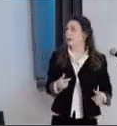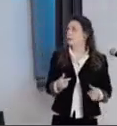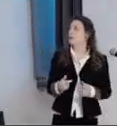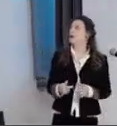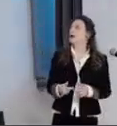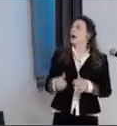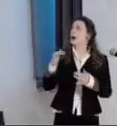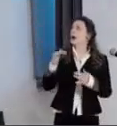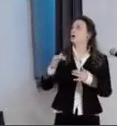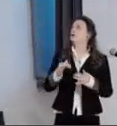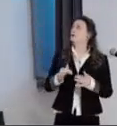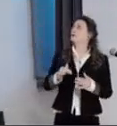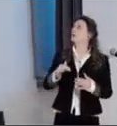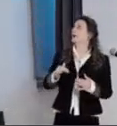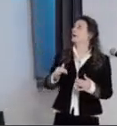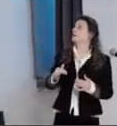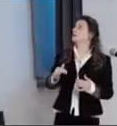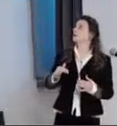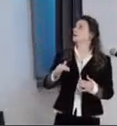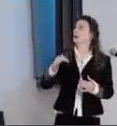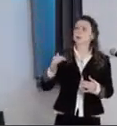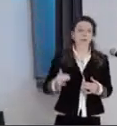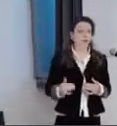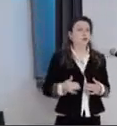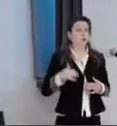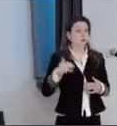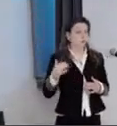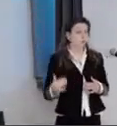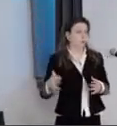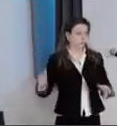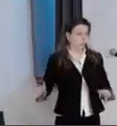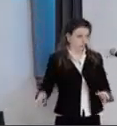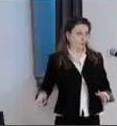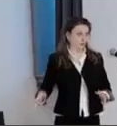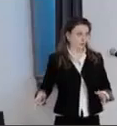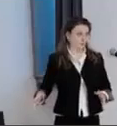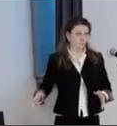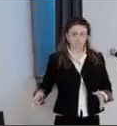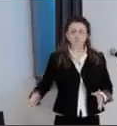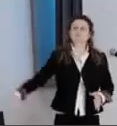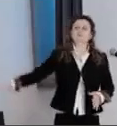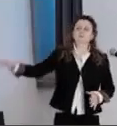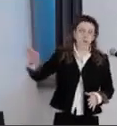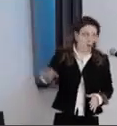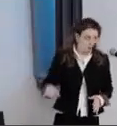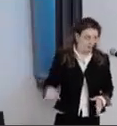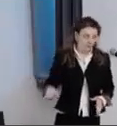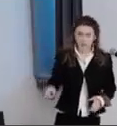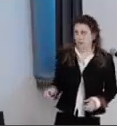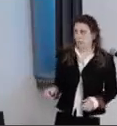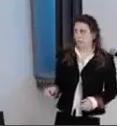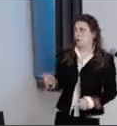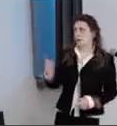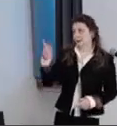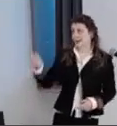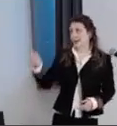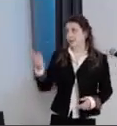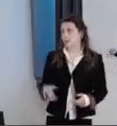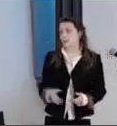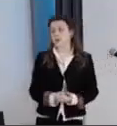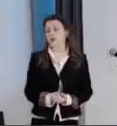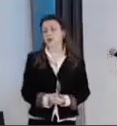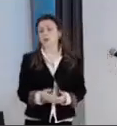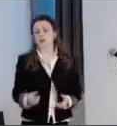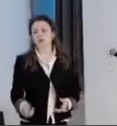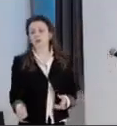by Nick Zangwill, and I'm going to provide prima facie support for it. Following this, I will actually attack